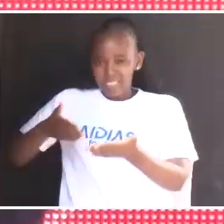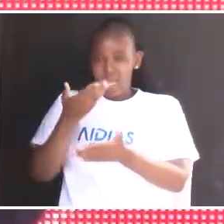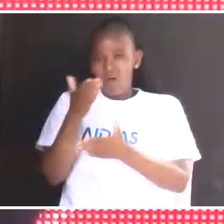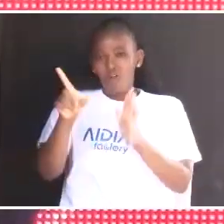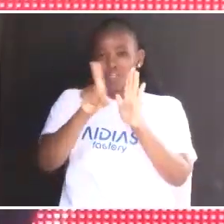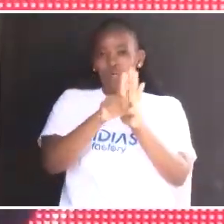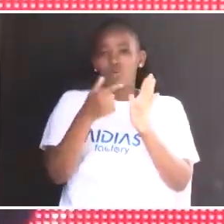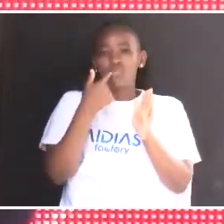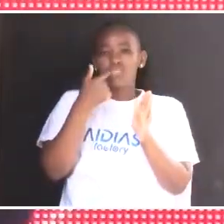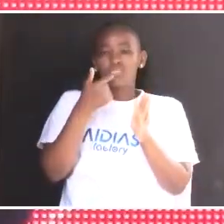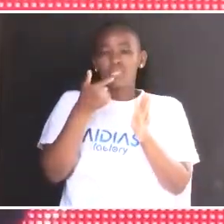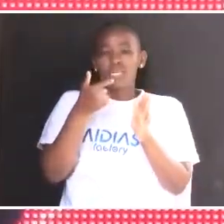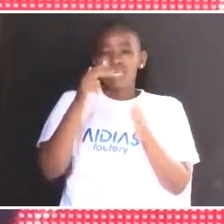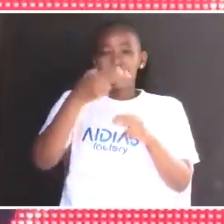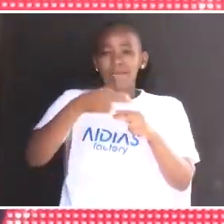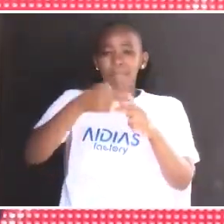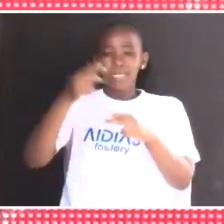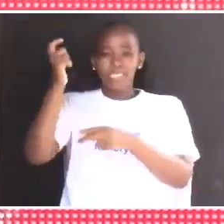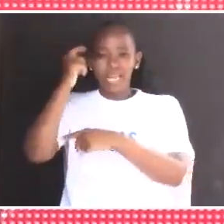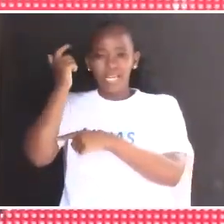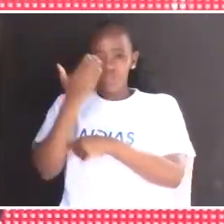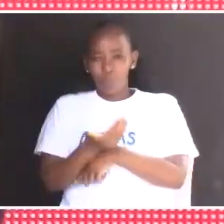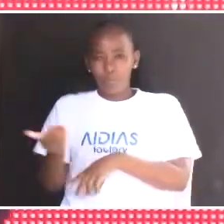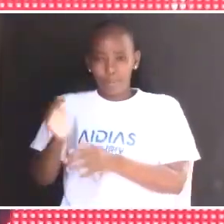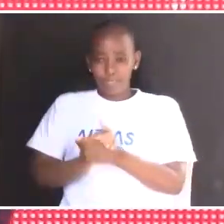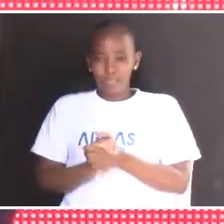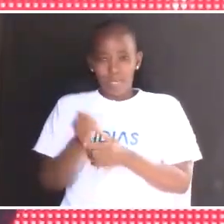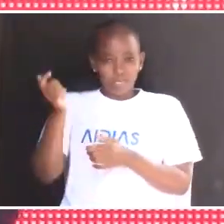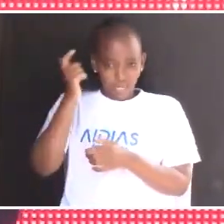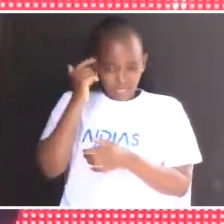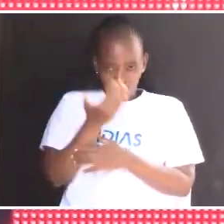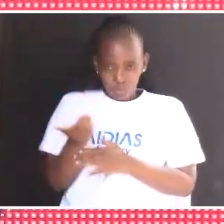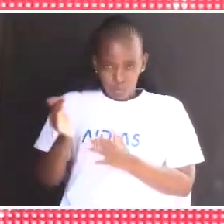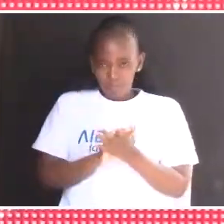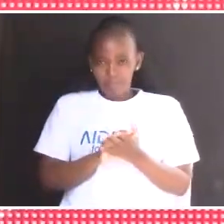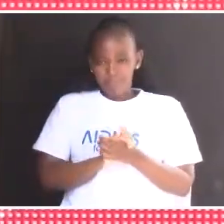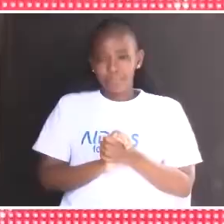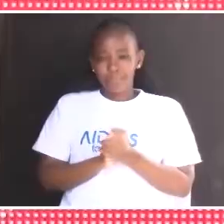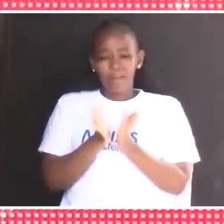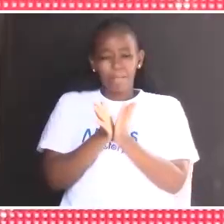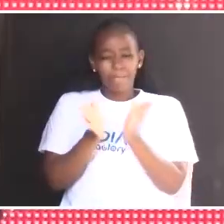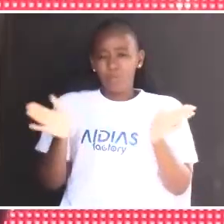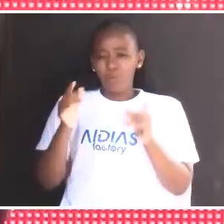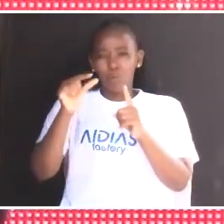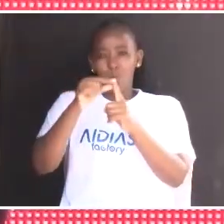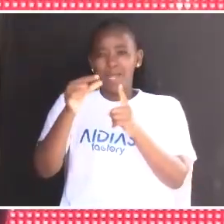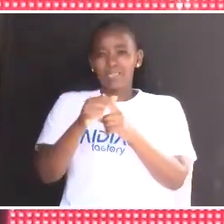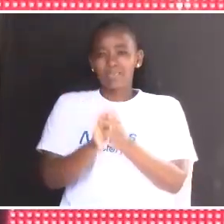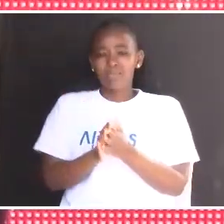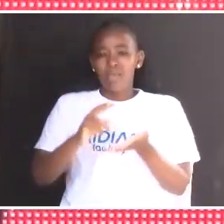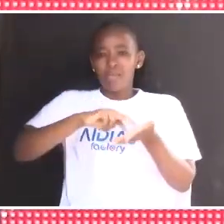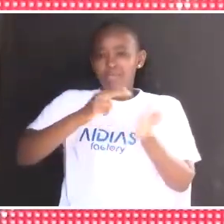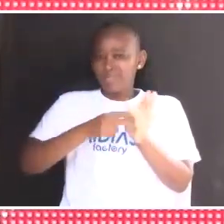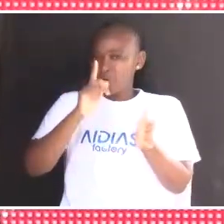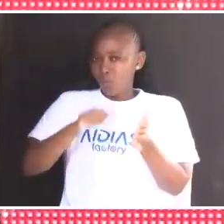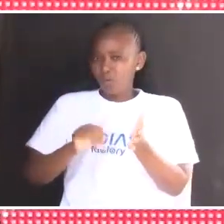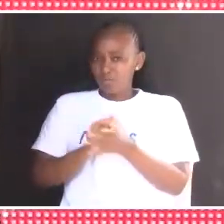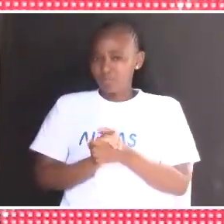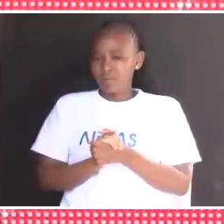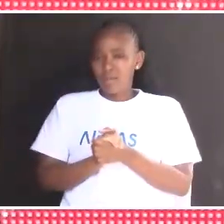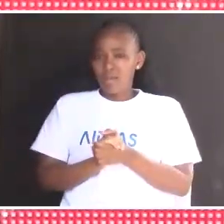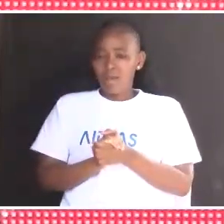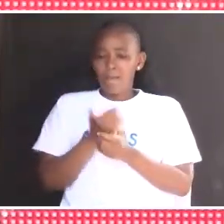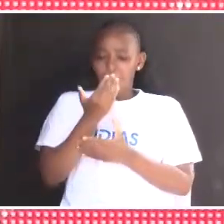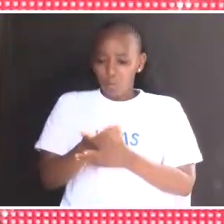sheria inaitwa intellectual property. Intellectual property ni jina broad na inamaanisha mali.